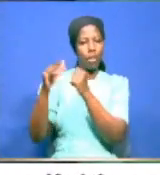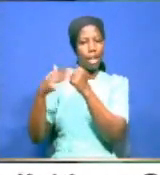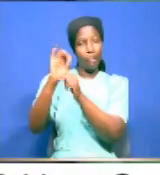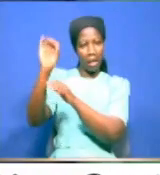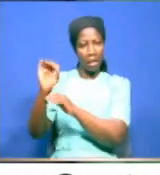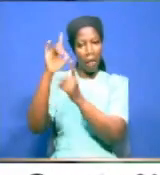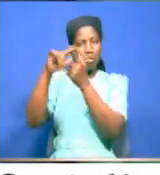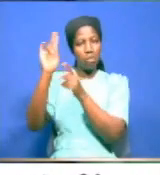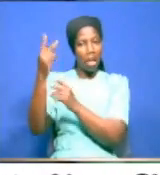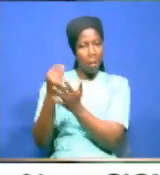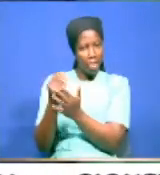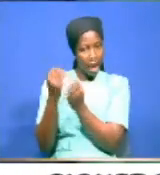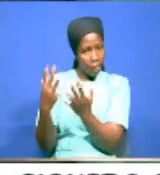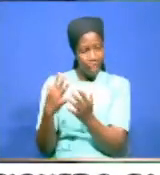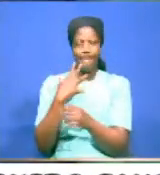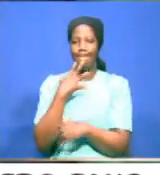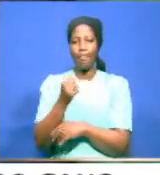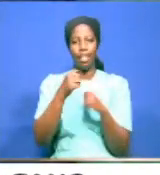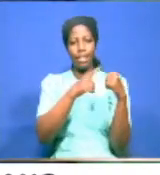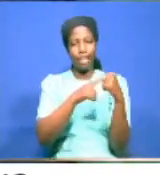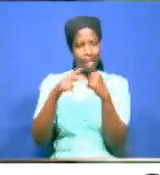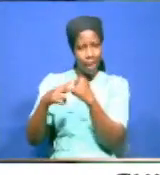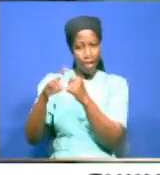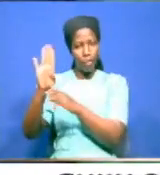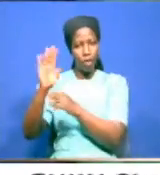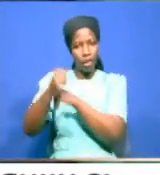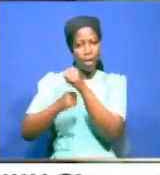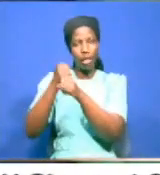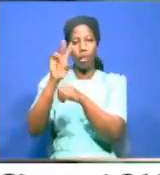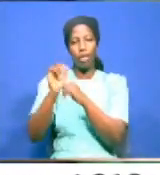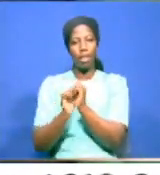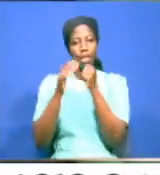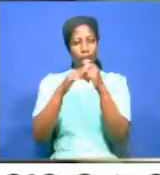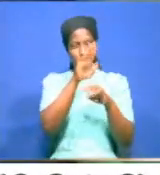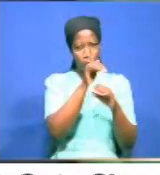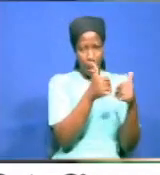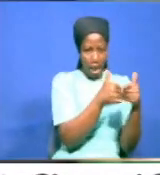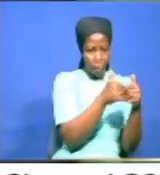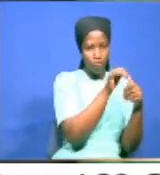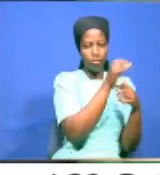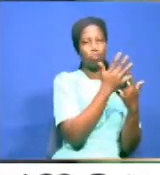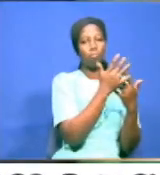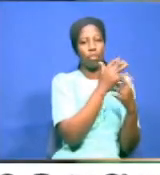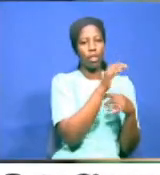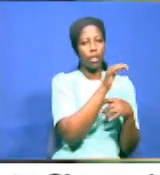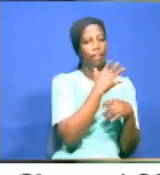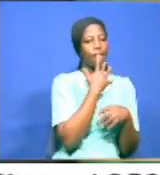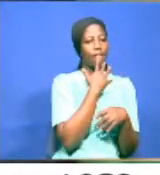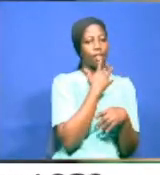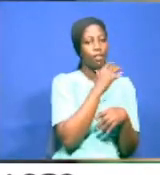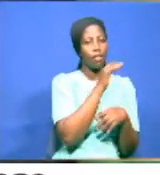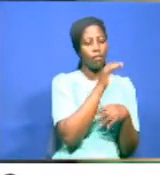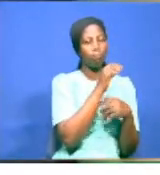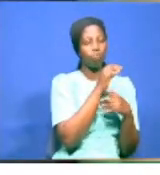shilling 567 billion in 2019 from a deficit of Kenya shilling 511.5